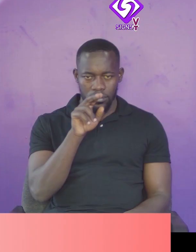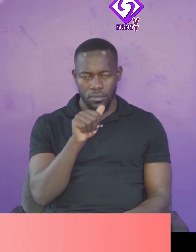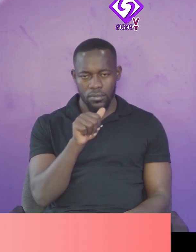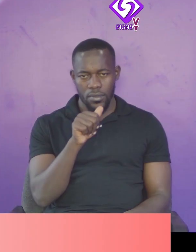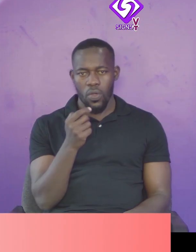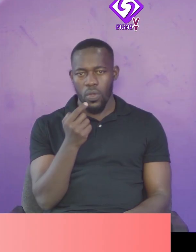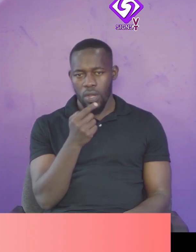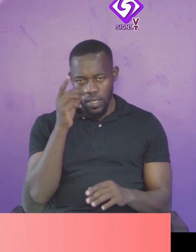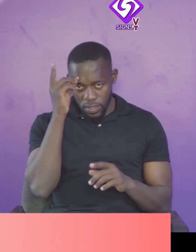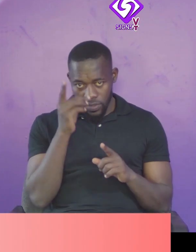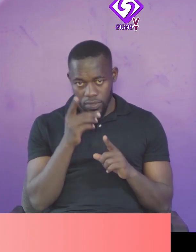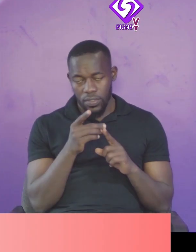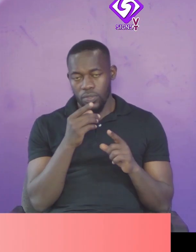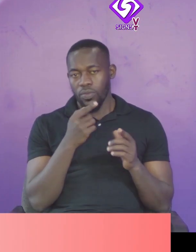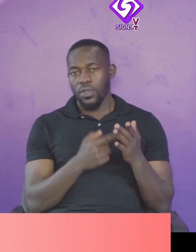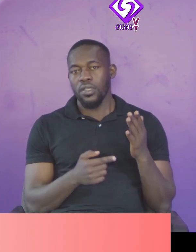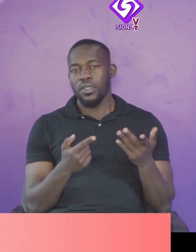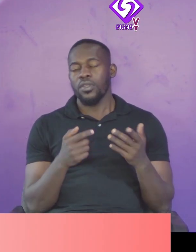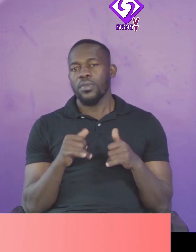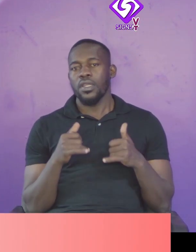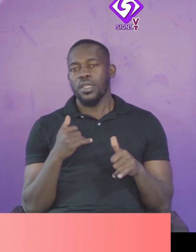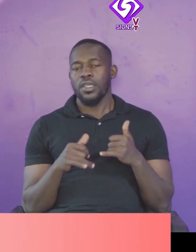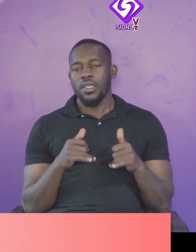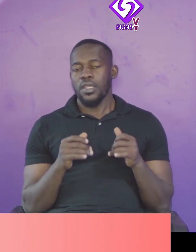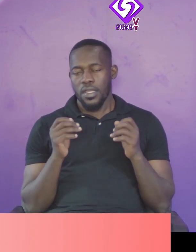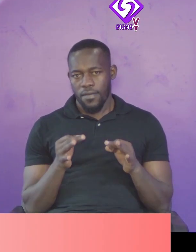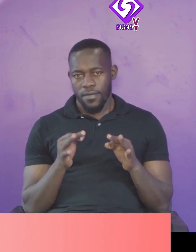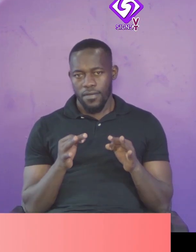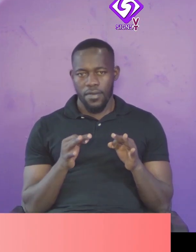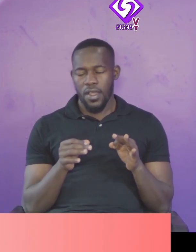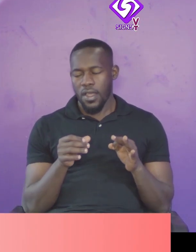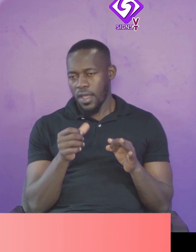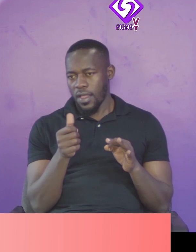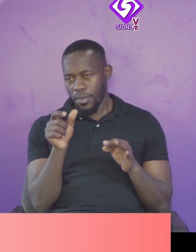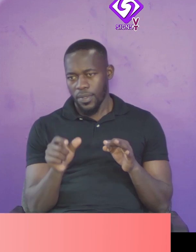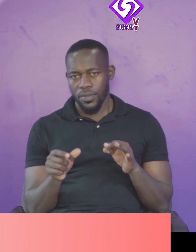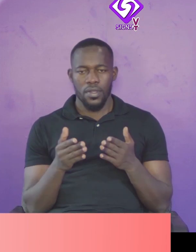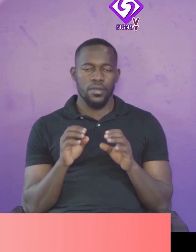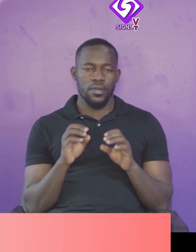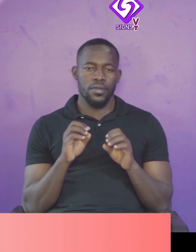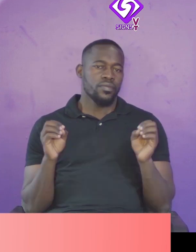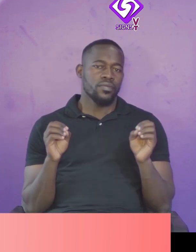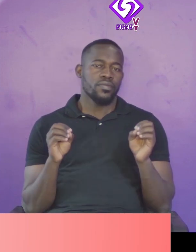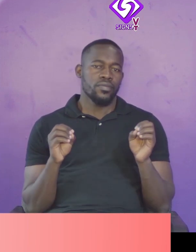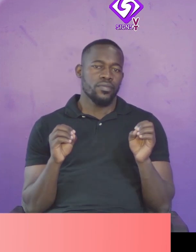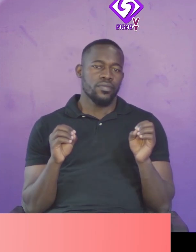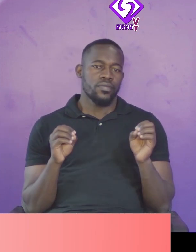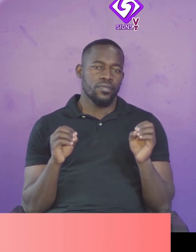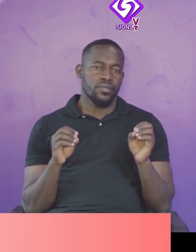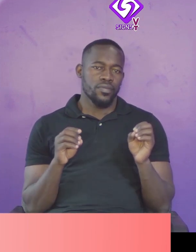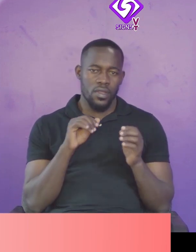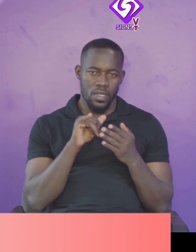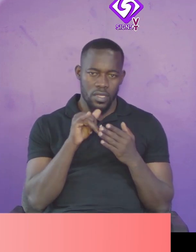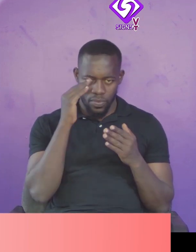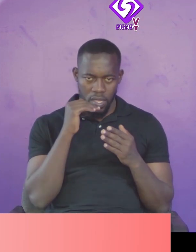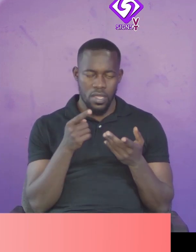he takes to play them is if there is no someone to play him in that position. That's why he plays